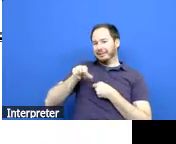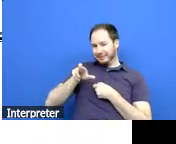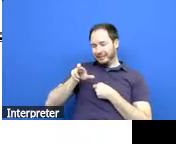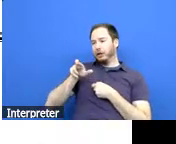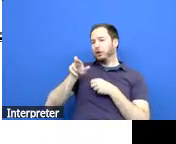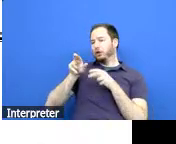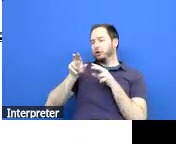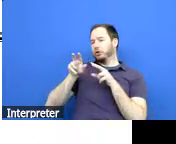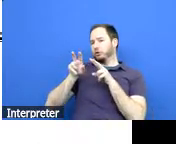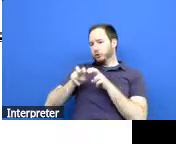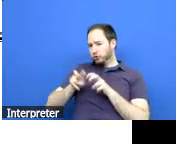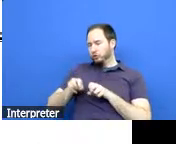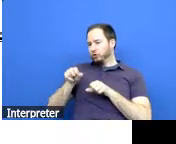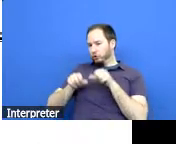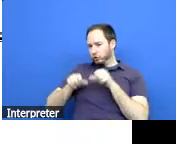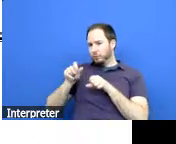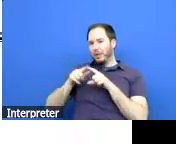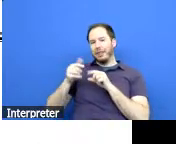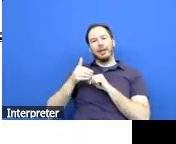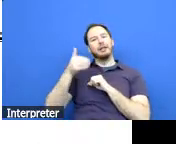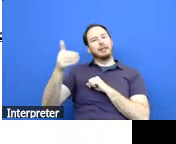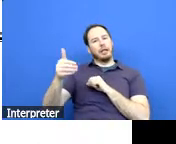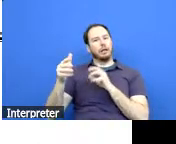the following meeting. If there's still